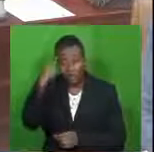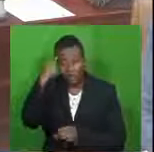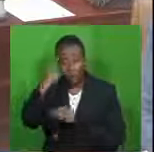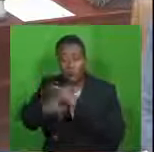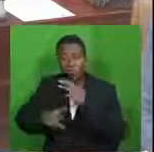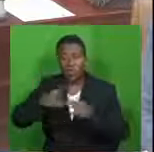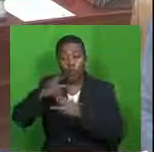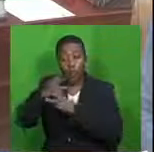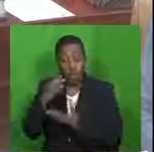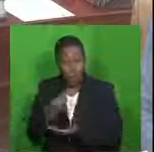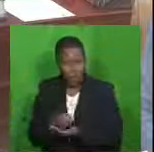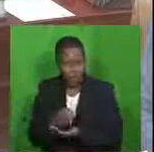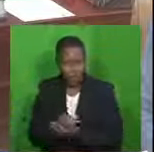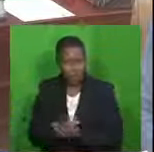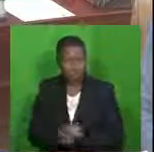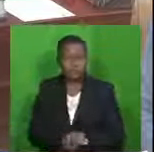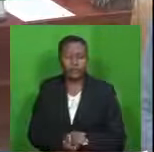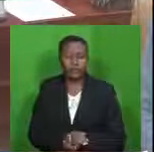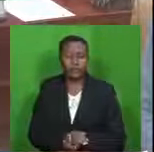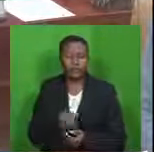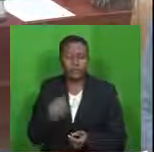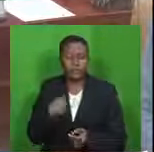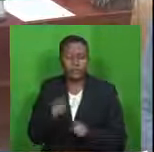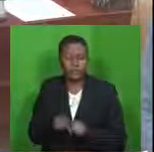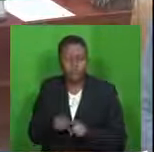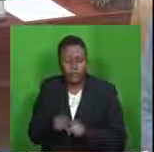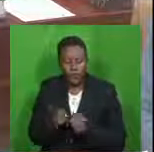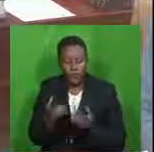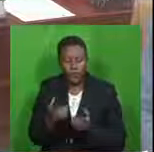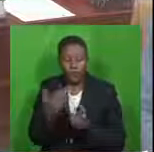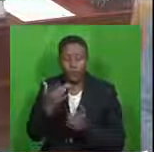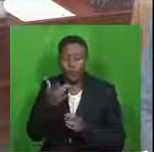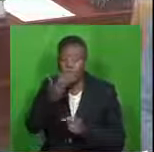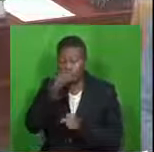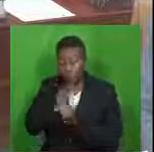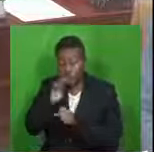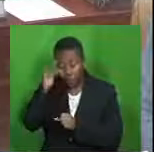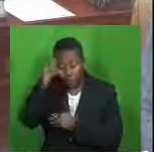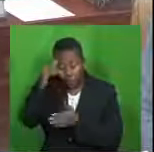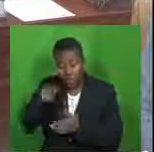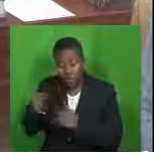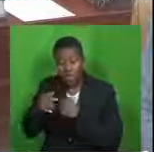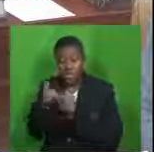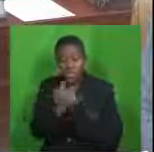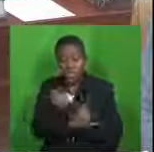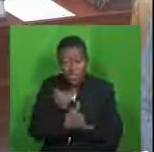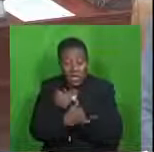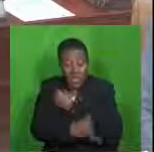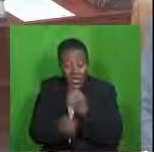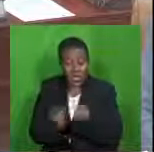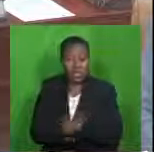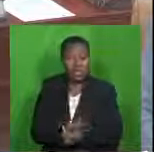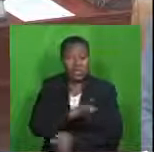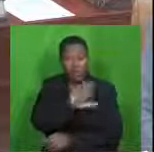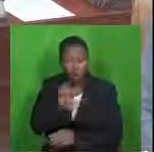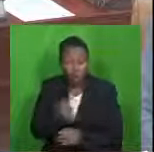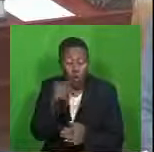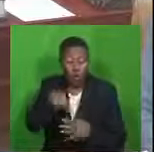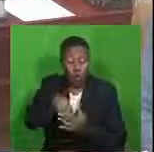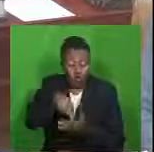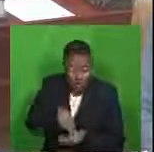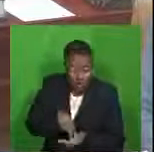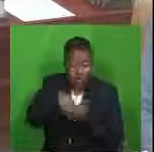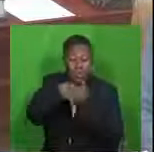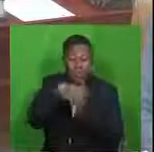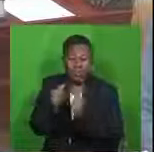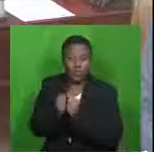opportunity and assure the Minister that the country will stand firm and strong with you in supporting the Black Stars. And we expect